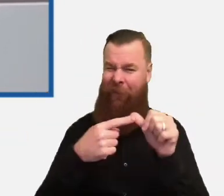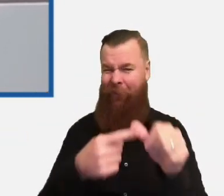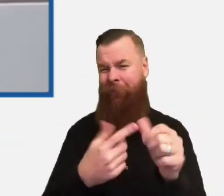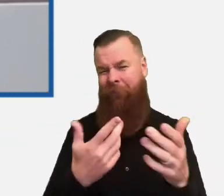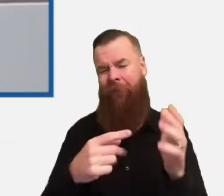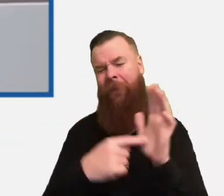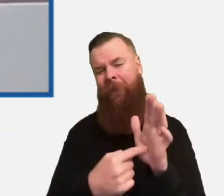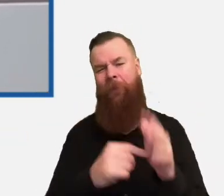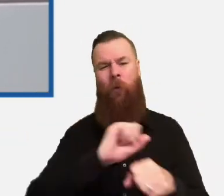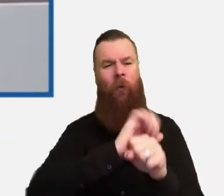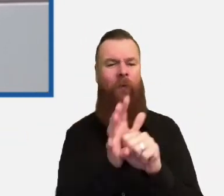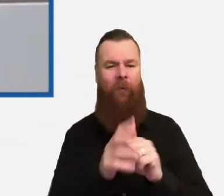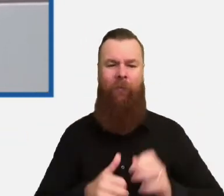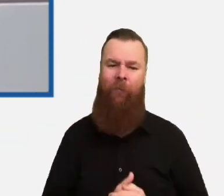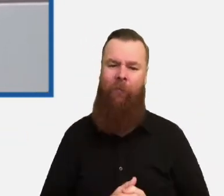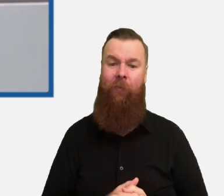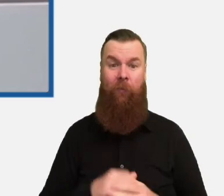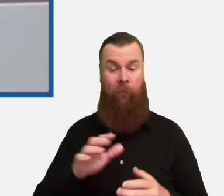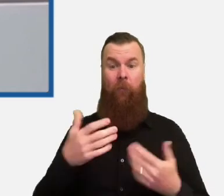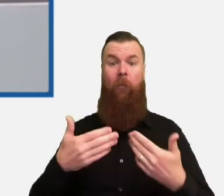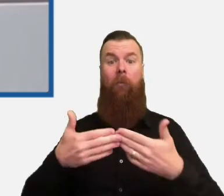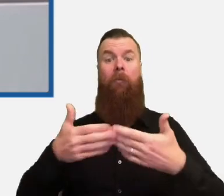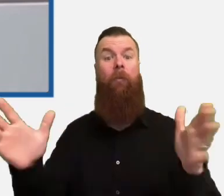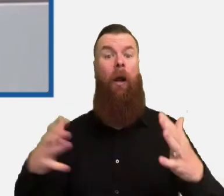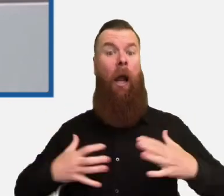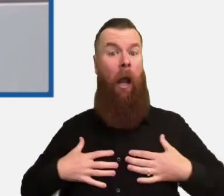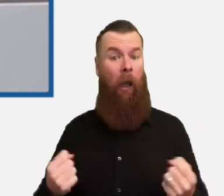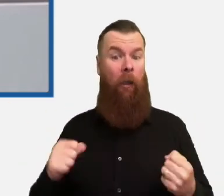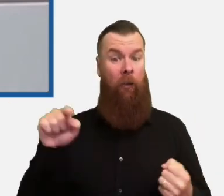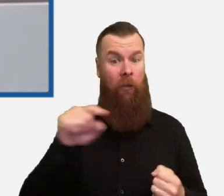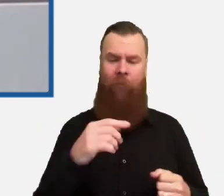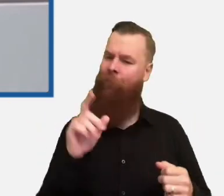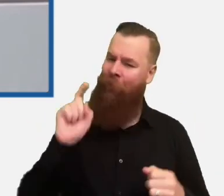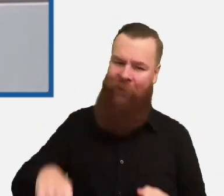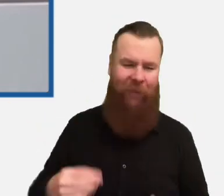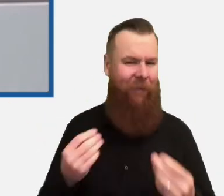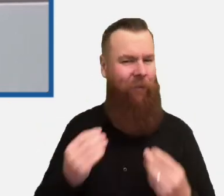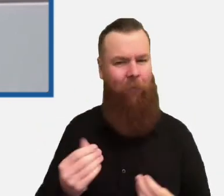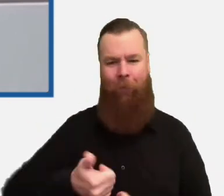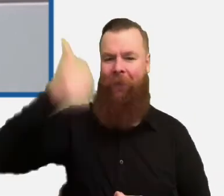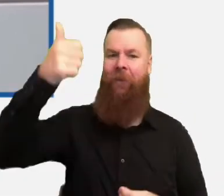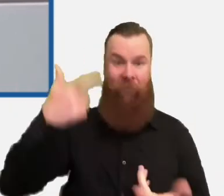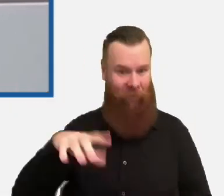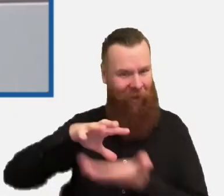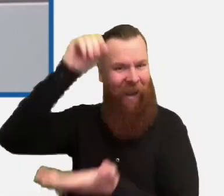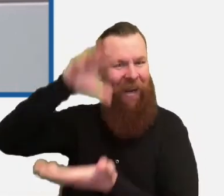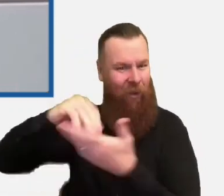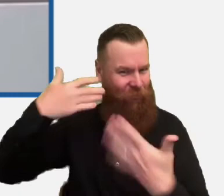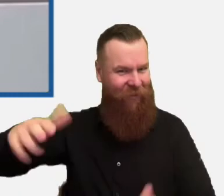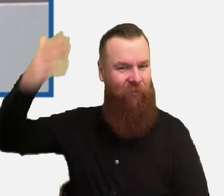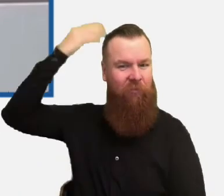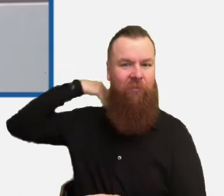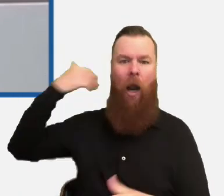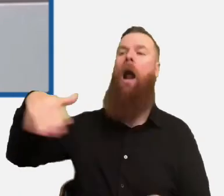experience. It means taking a look at how we build capacity, taking a look at how we build infrastructure, how we